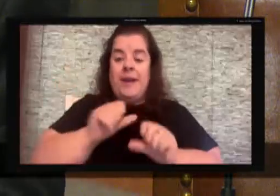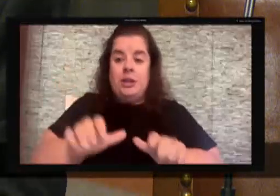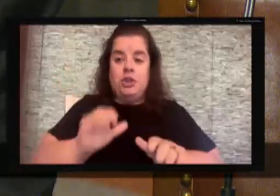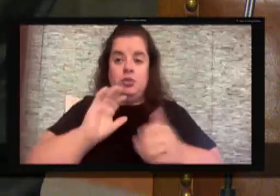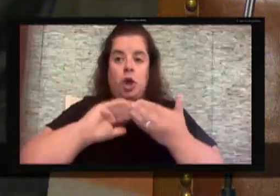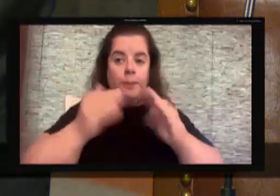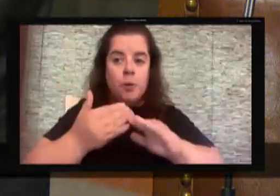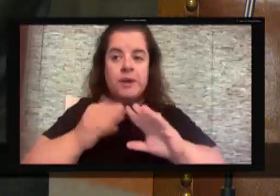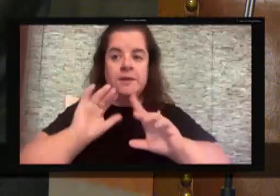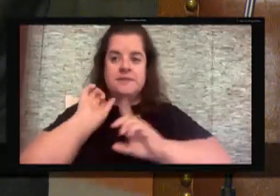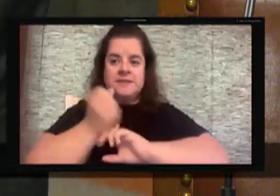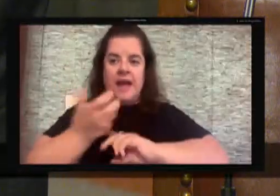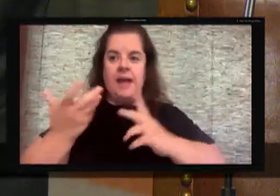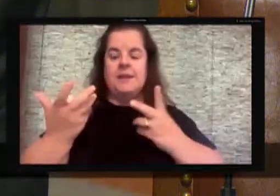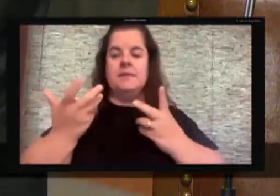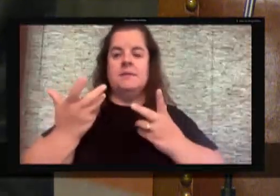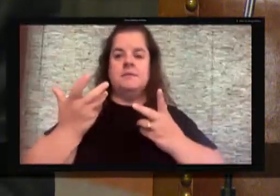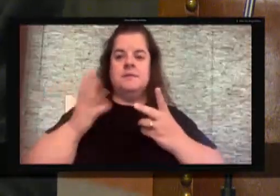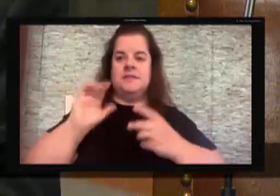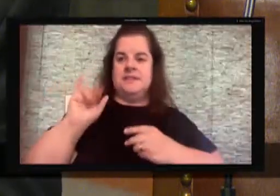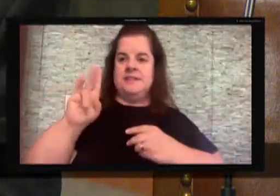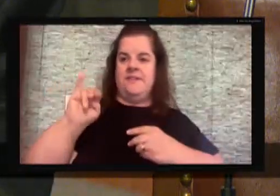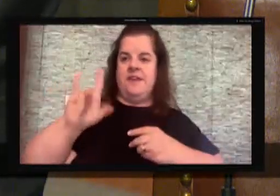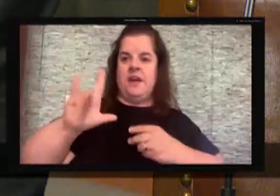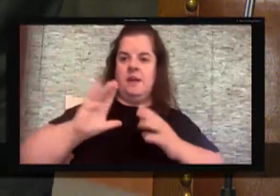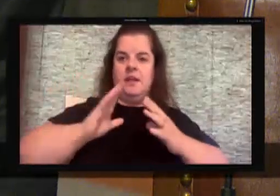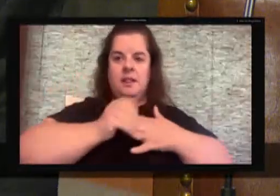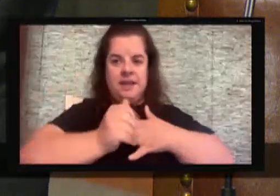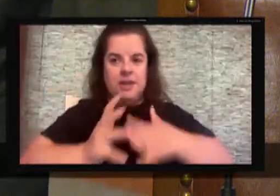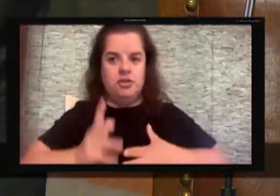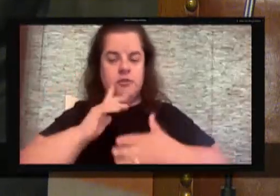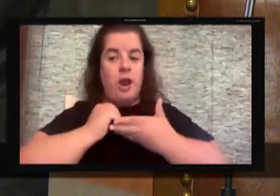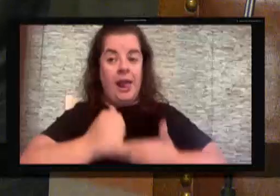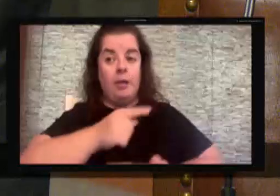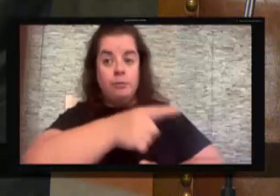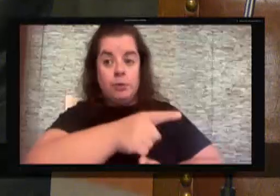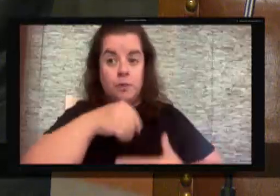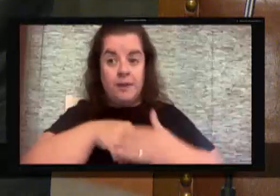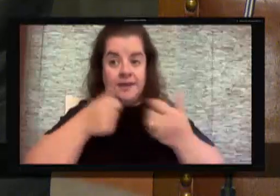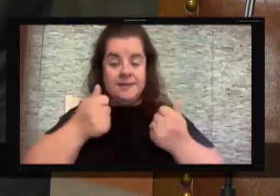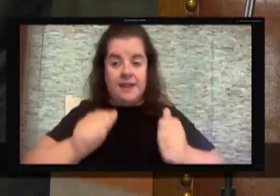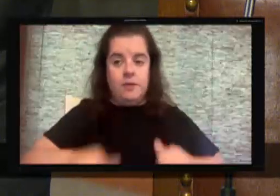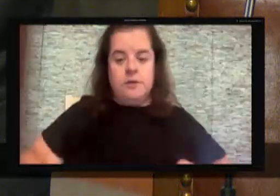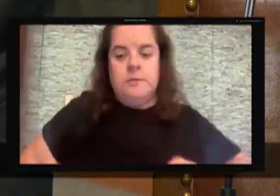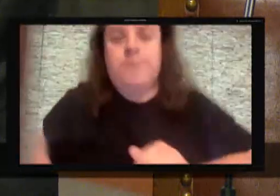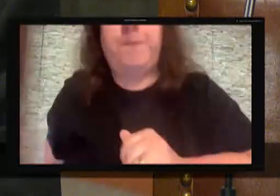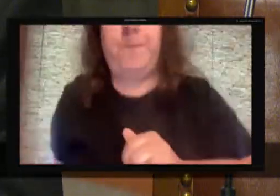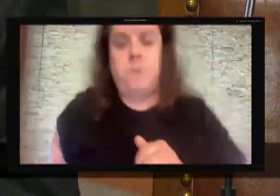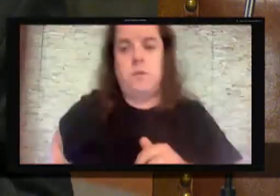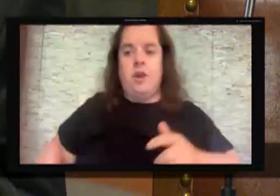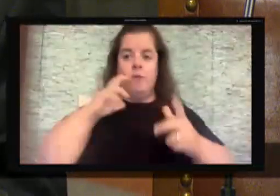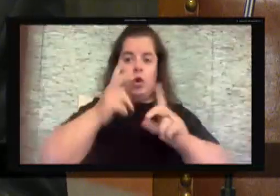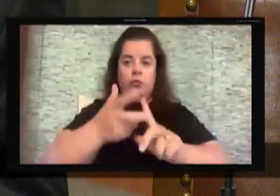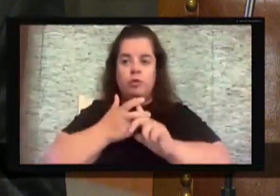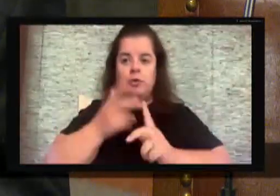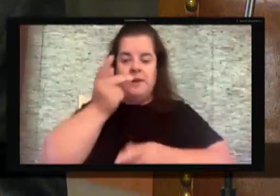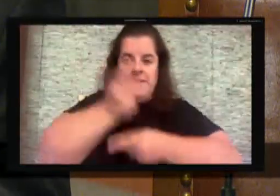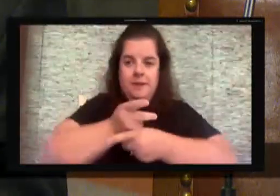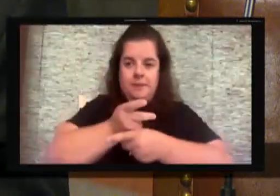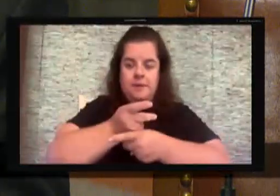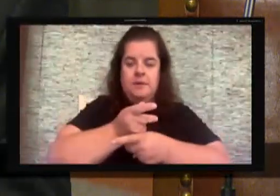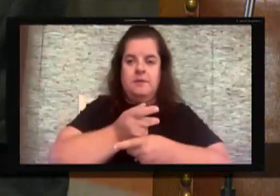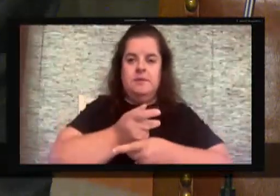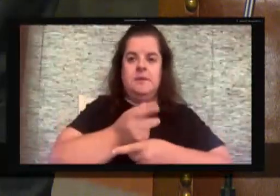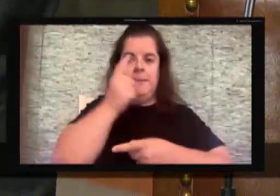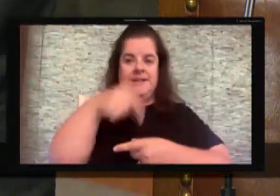society, as civic leaders, to assist you in this effort to recruit, you know, and retain officers, being that, you know, this is a